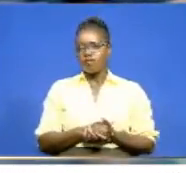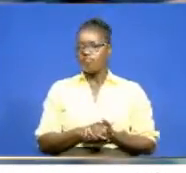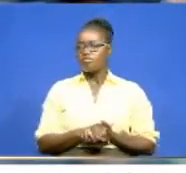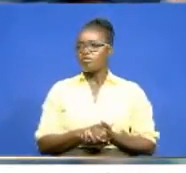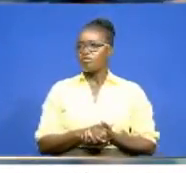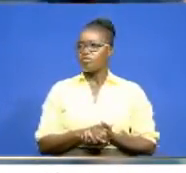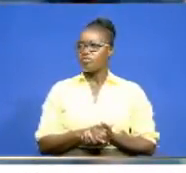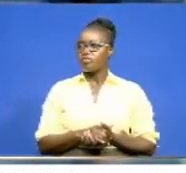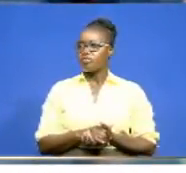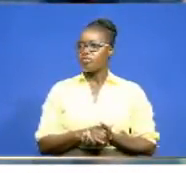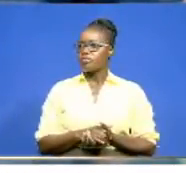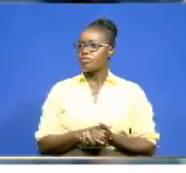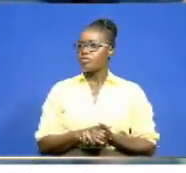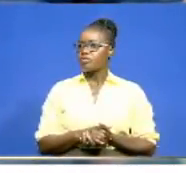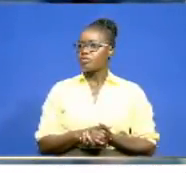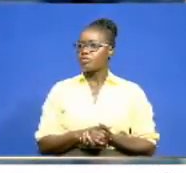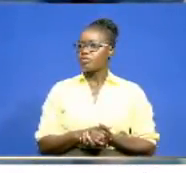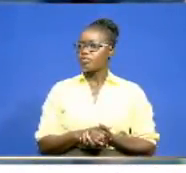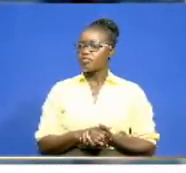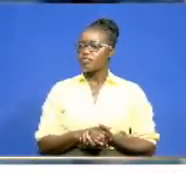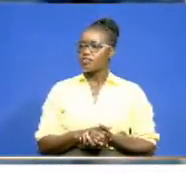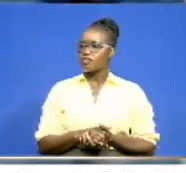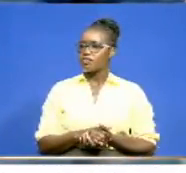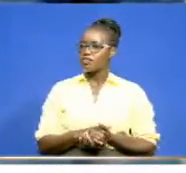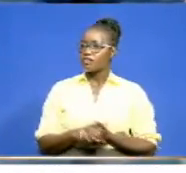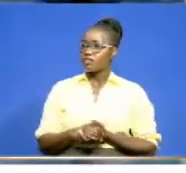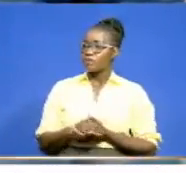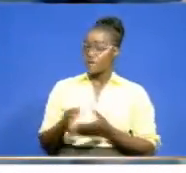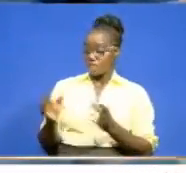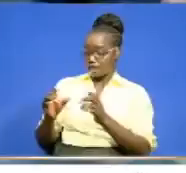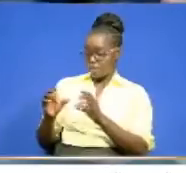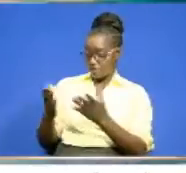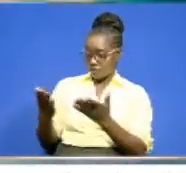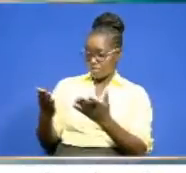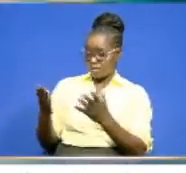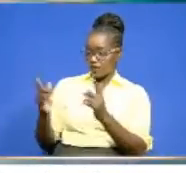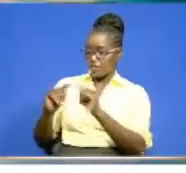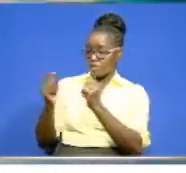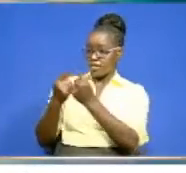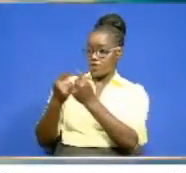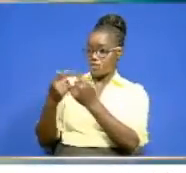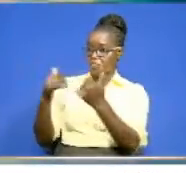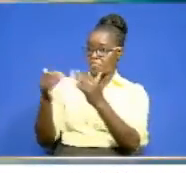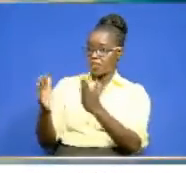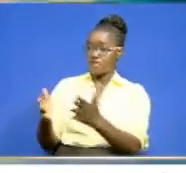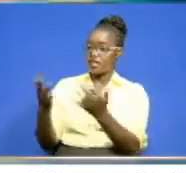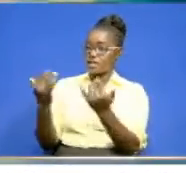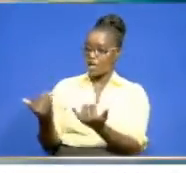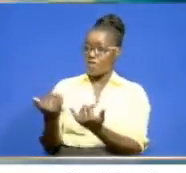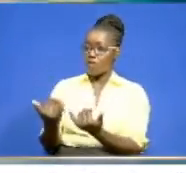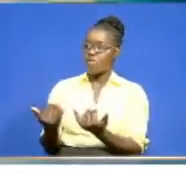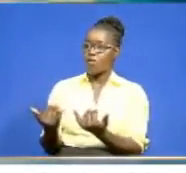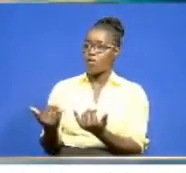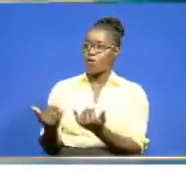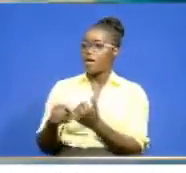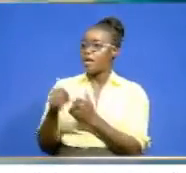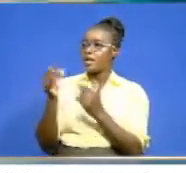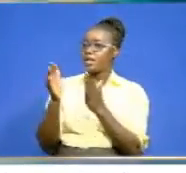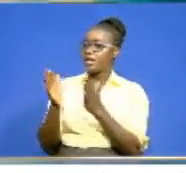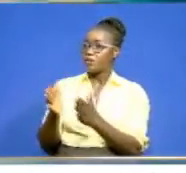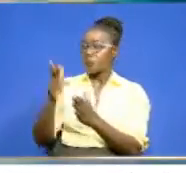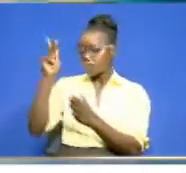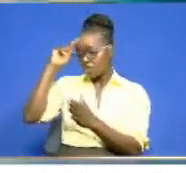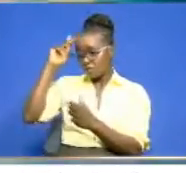I have to say that the current breed of players of Morans, anyone who has a knowledge